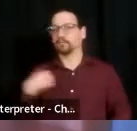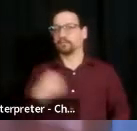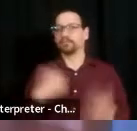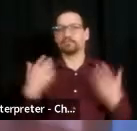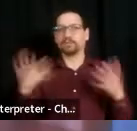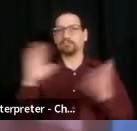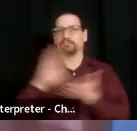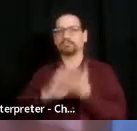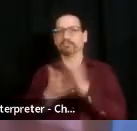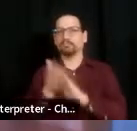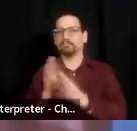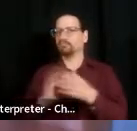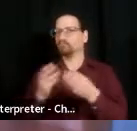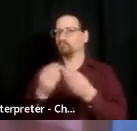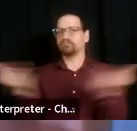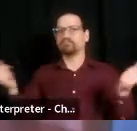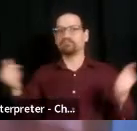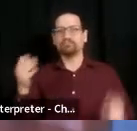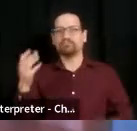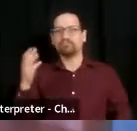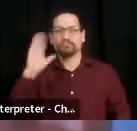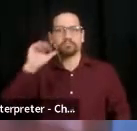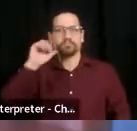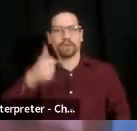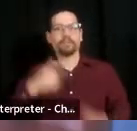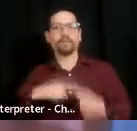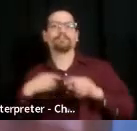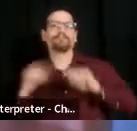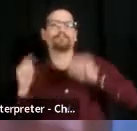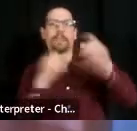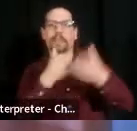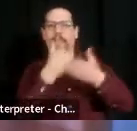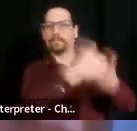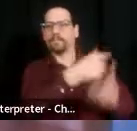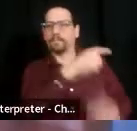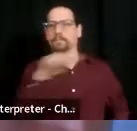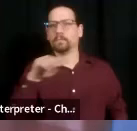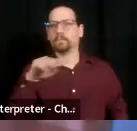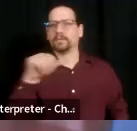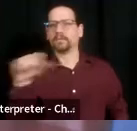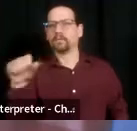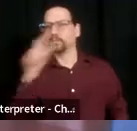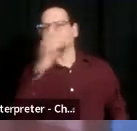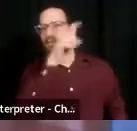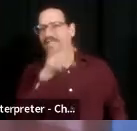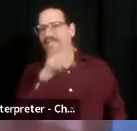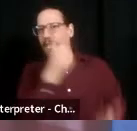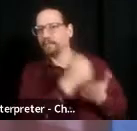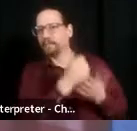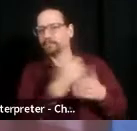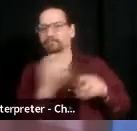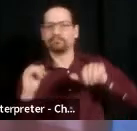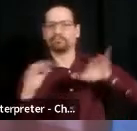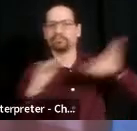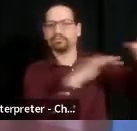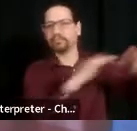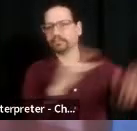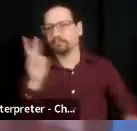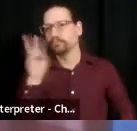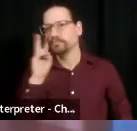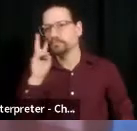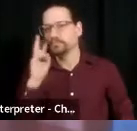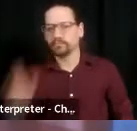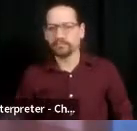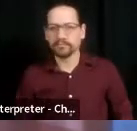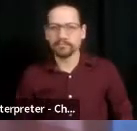Massachusetts. And that's the update. Thank you. Yep. Thank you. We're good? We're good, thank you. I think we're